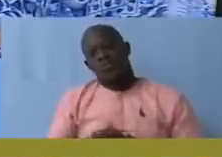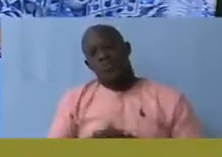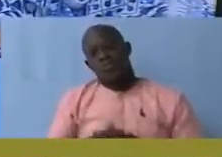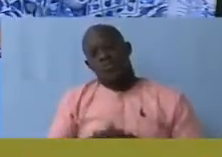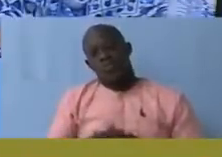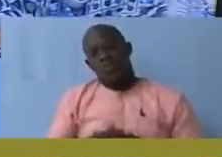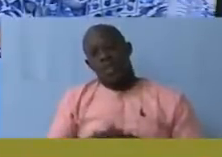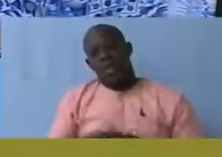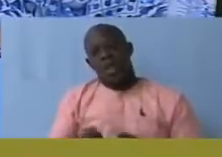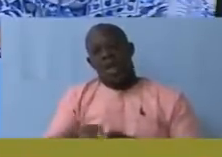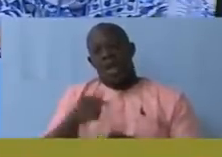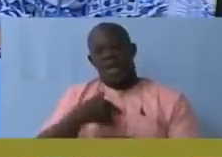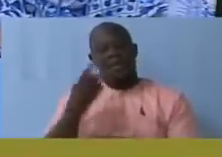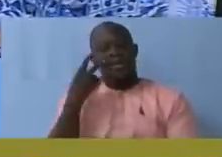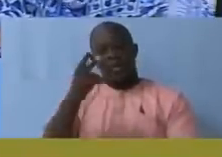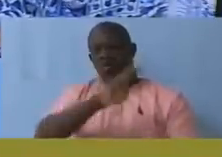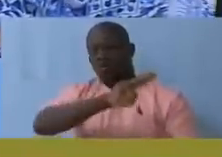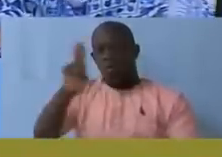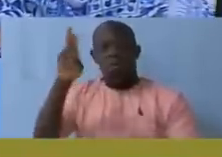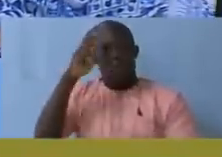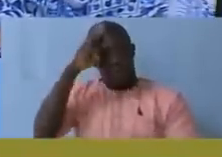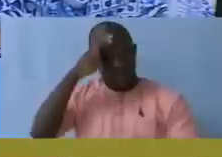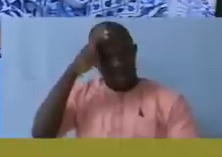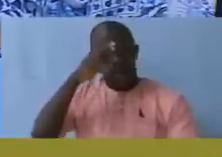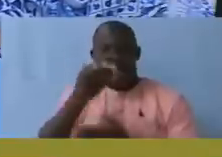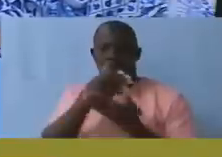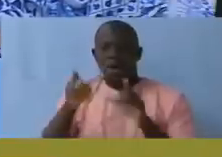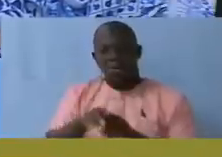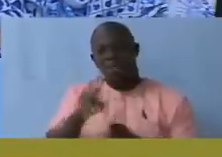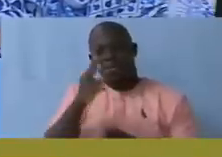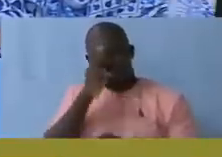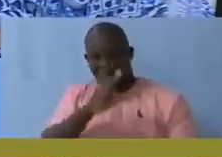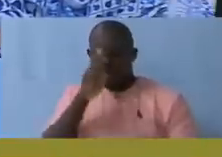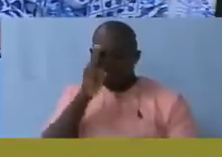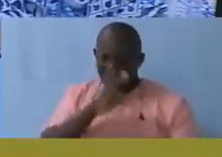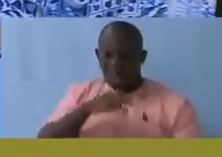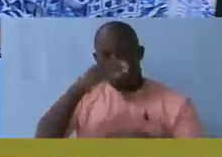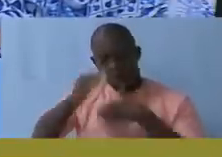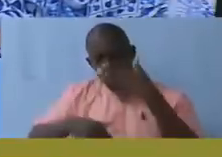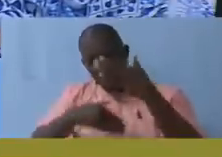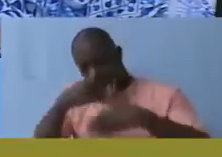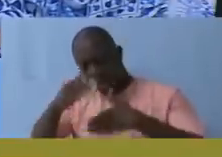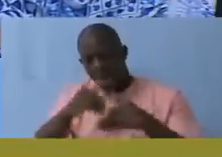I see no reason why not. Then just try to pray every day and see yourself out of it.